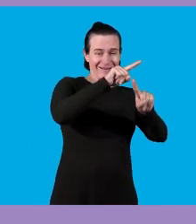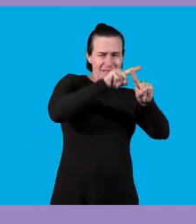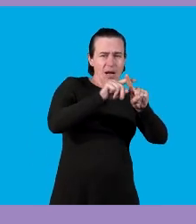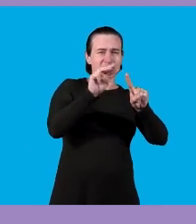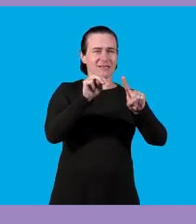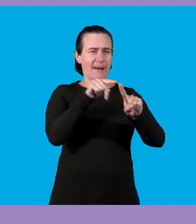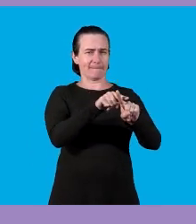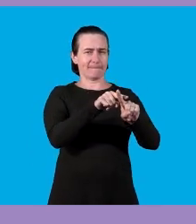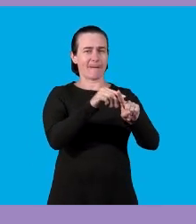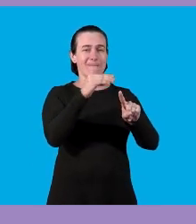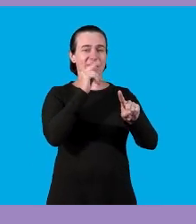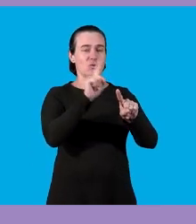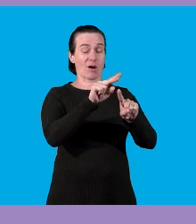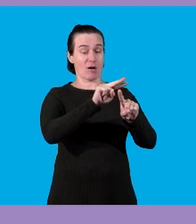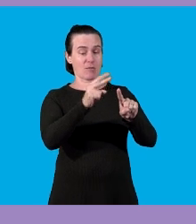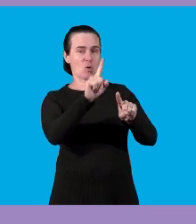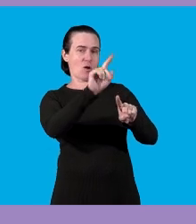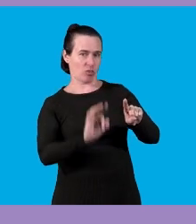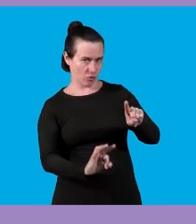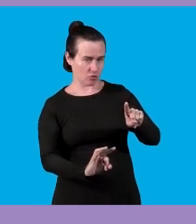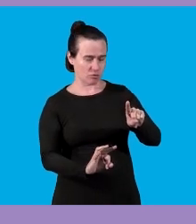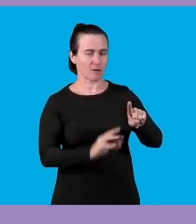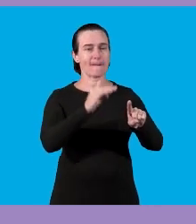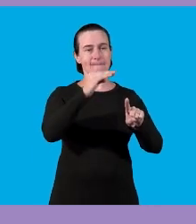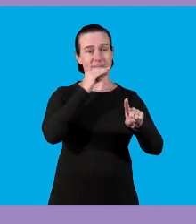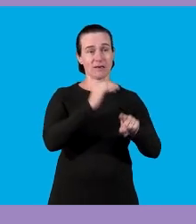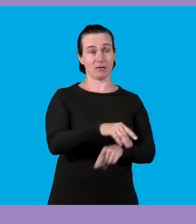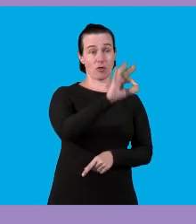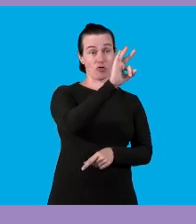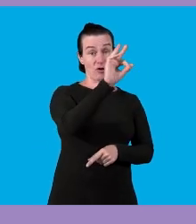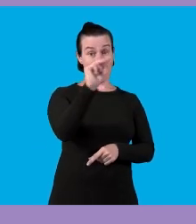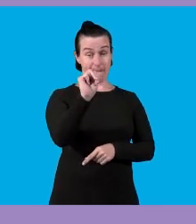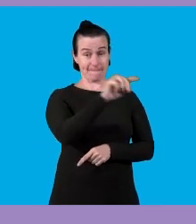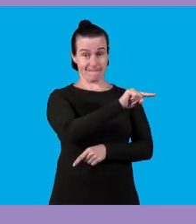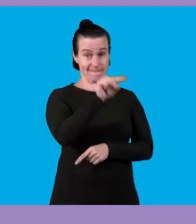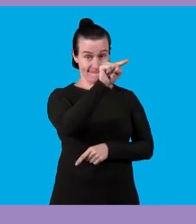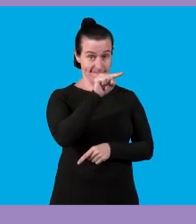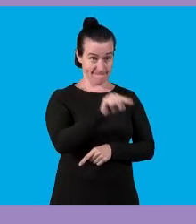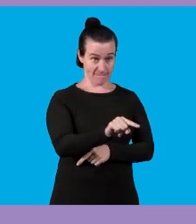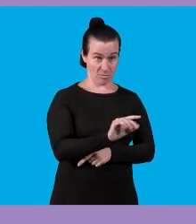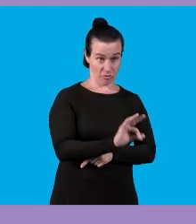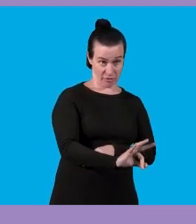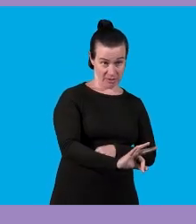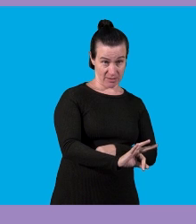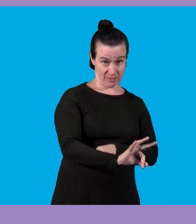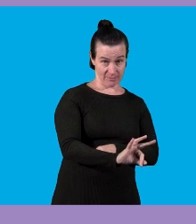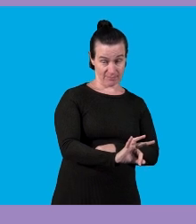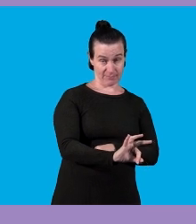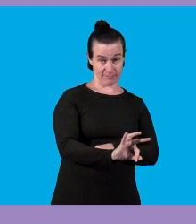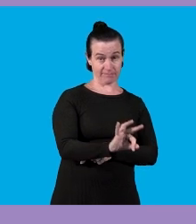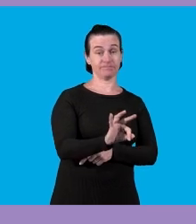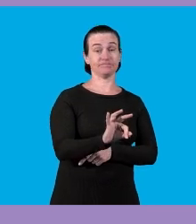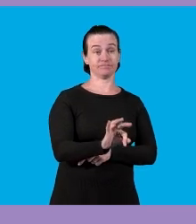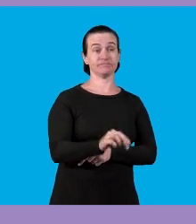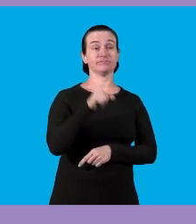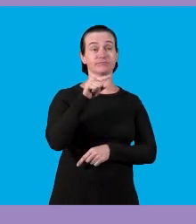inverse of 3 is a third. Therefore, I will divide by 3 on the left, and it divide